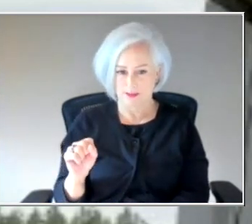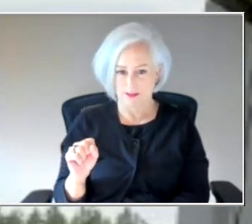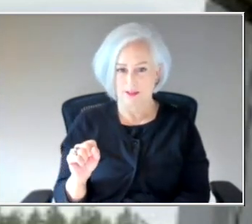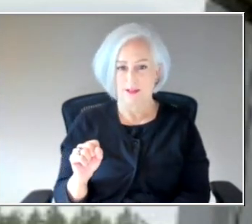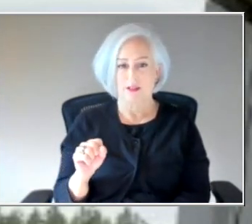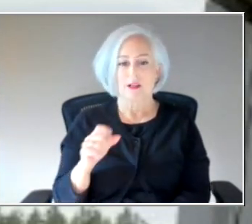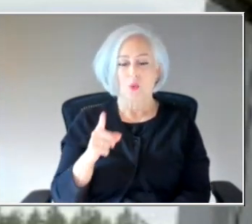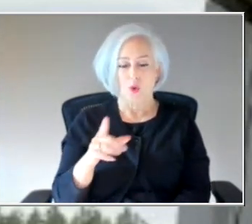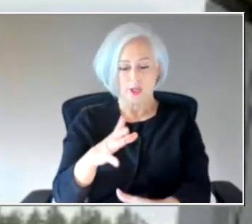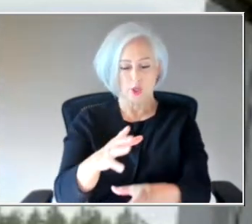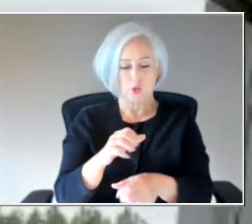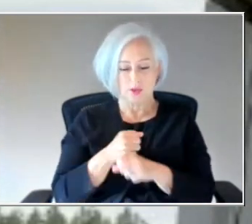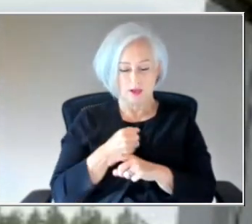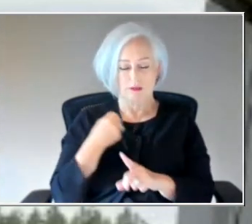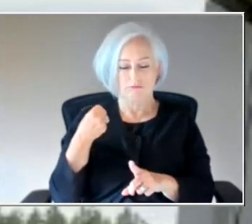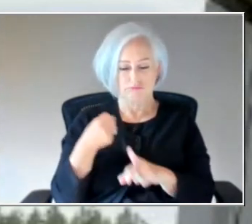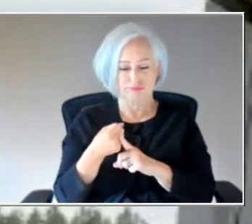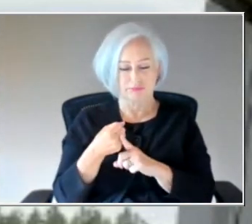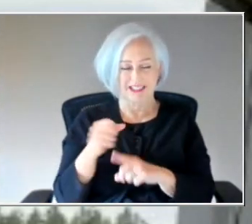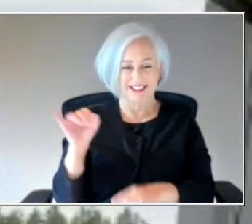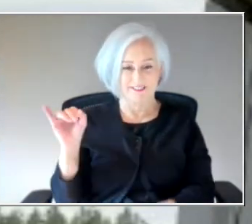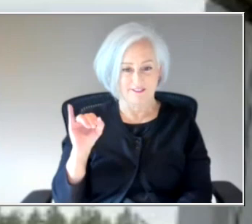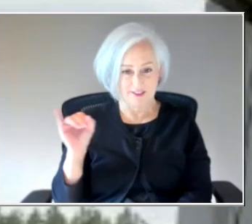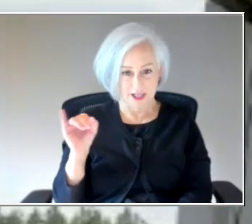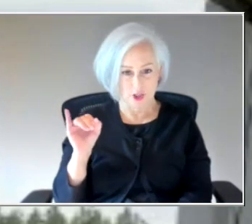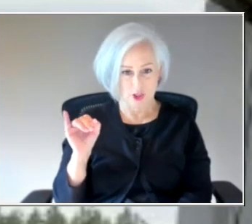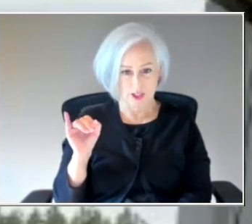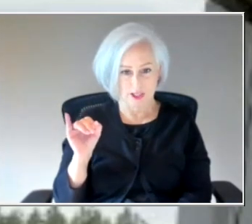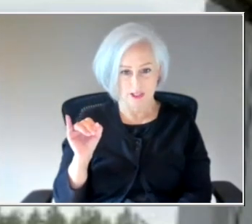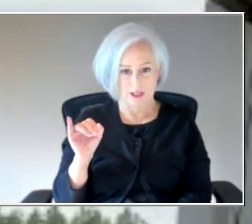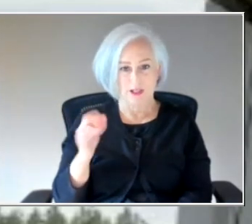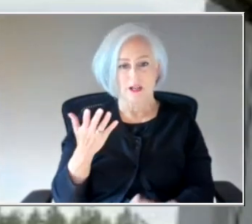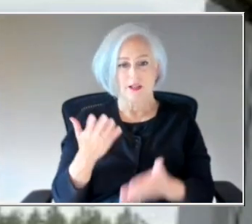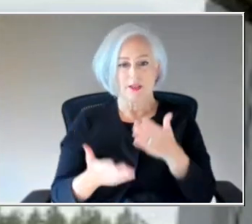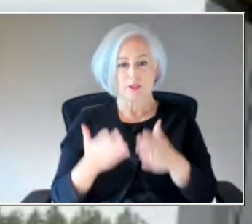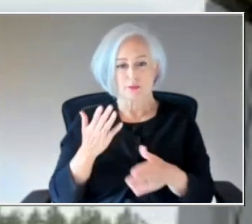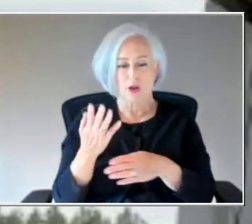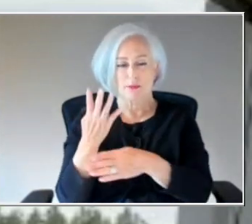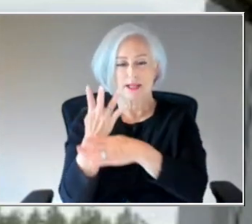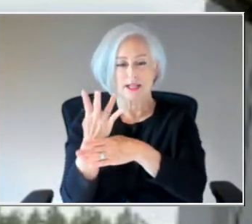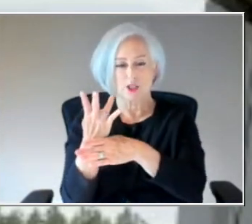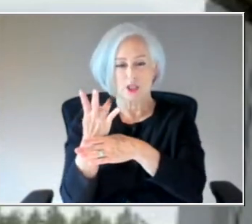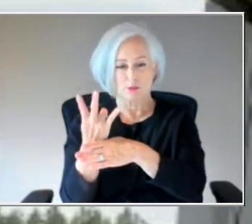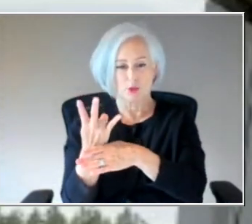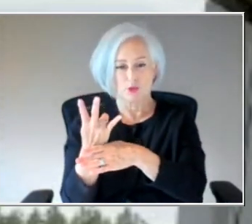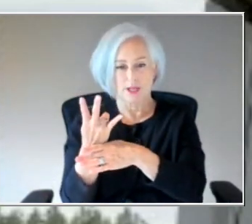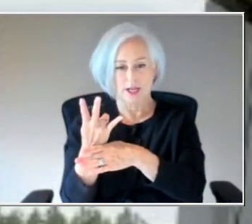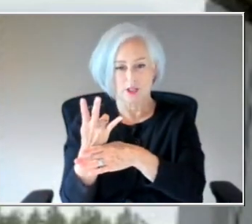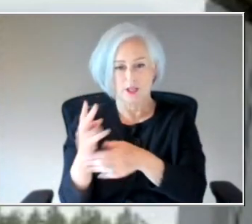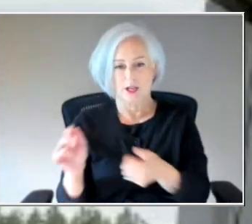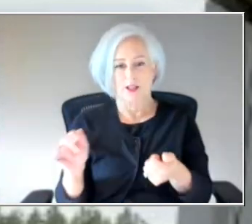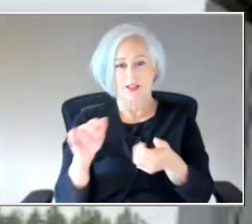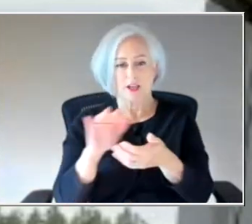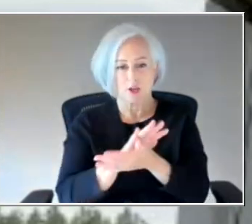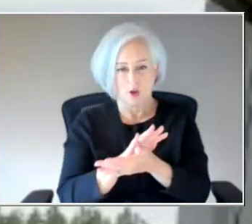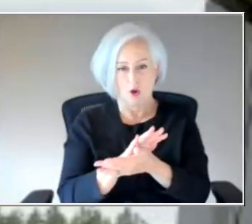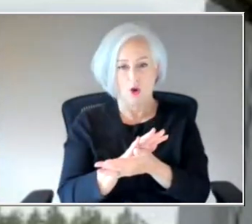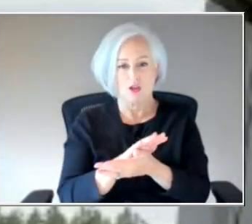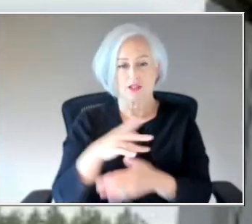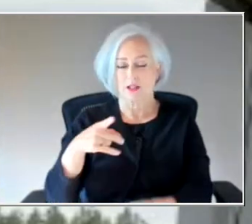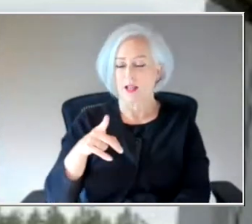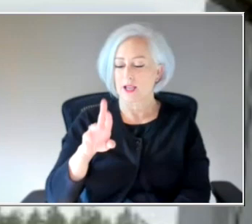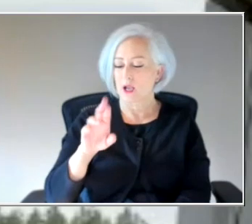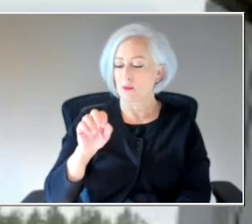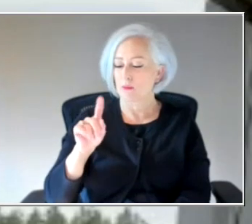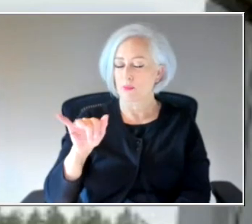get the infection, there's probably a gene mutation that causes a complement regulatory, like protein factor